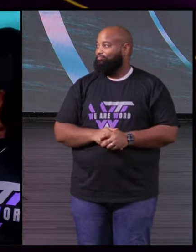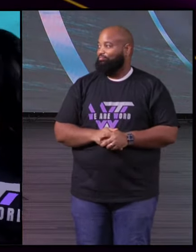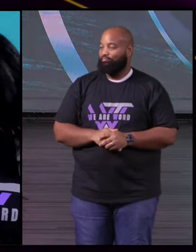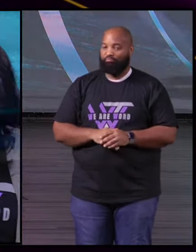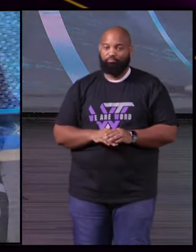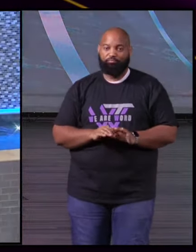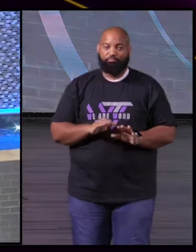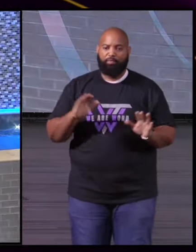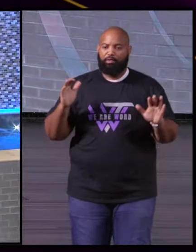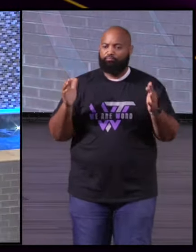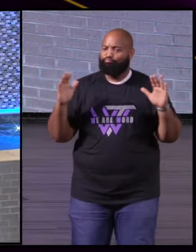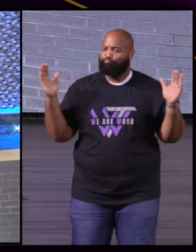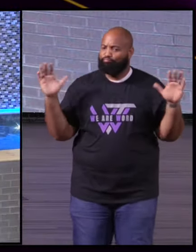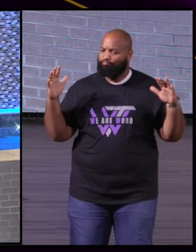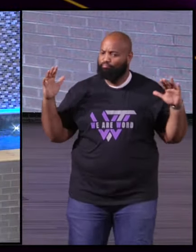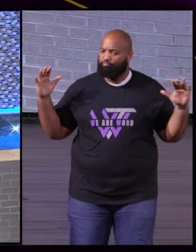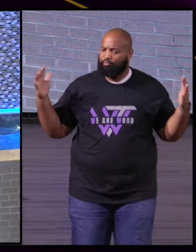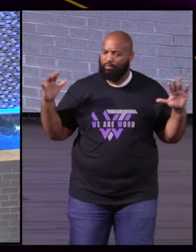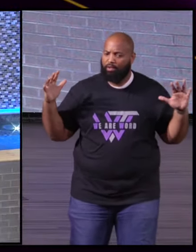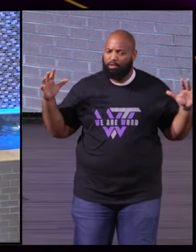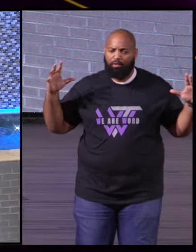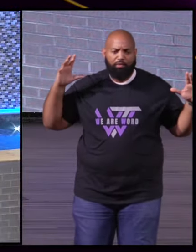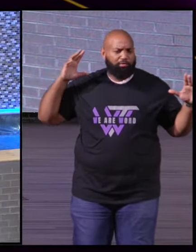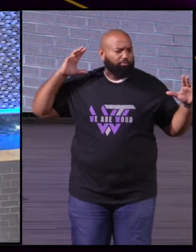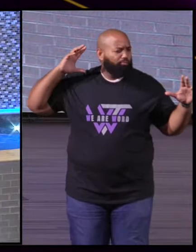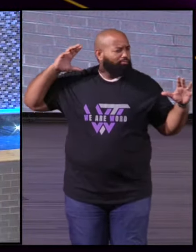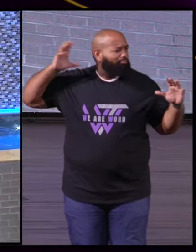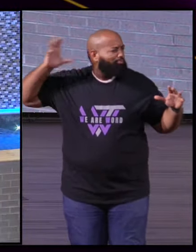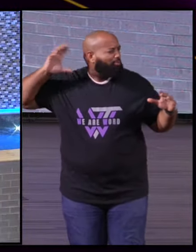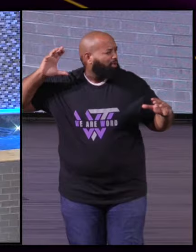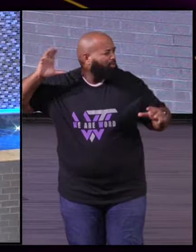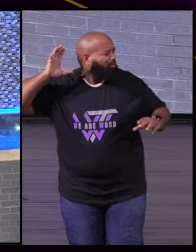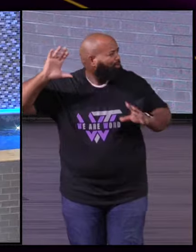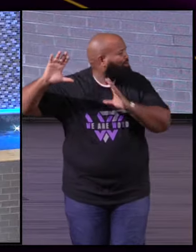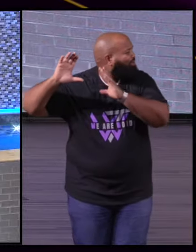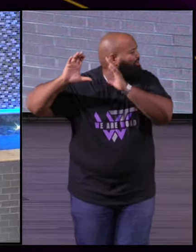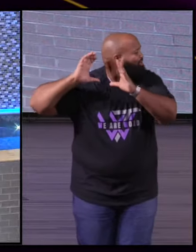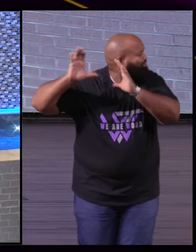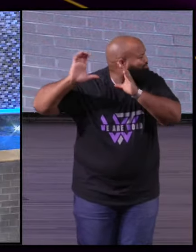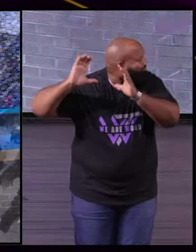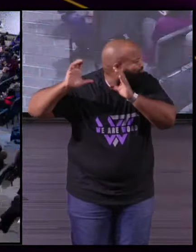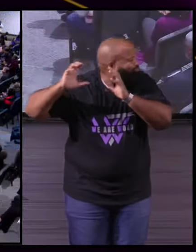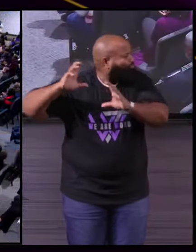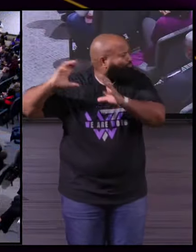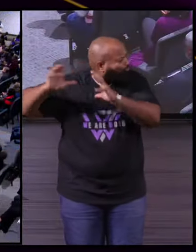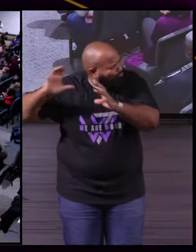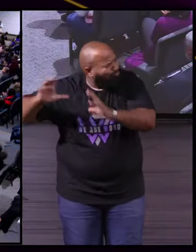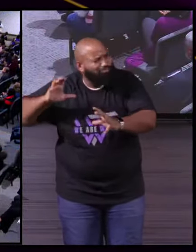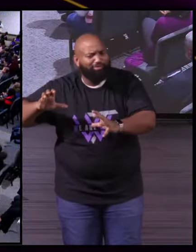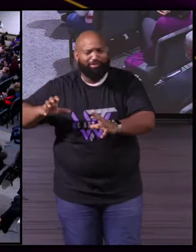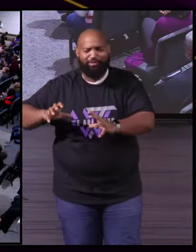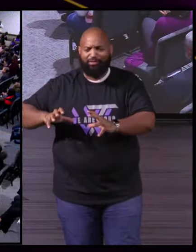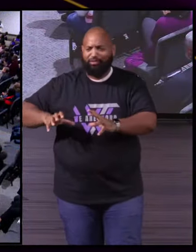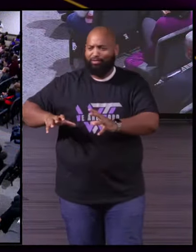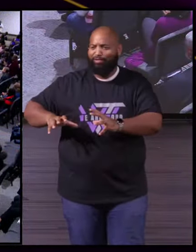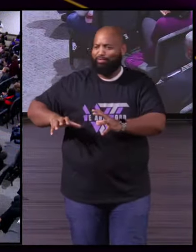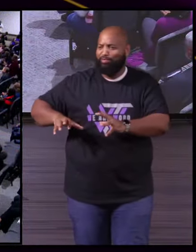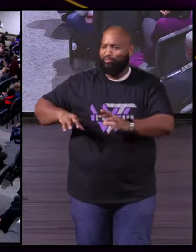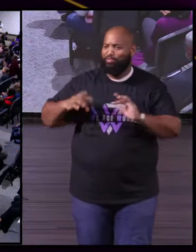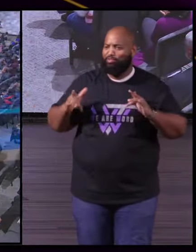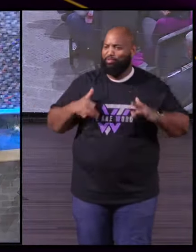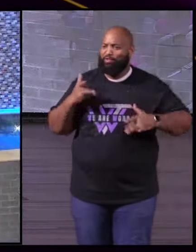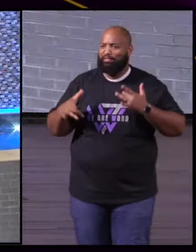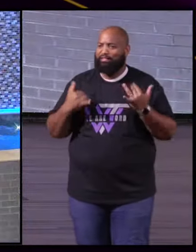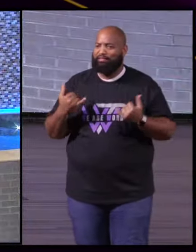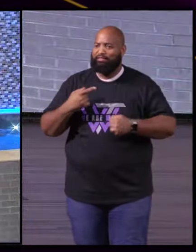Hands, we can do a little bit. We need to make more noise in the lobby and sanctuary, East City campus. We are so